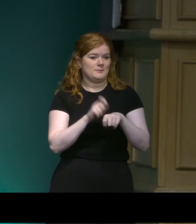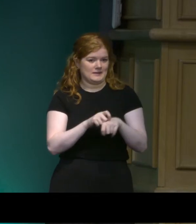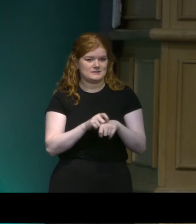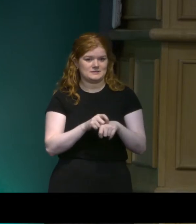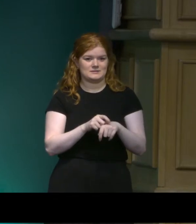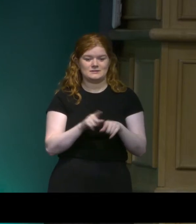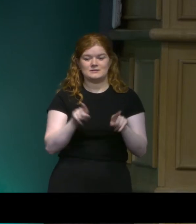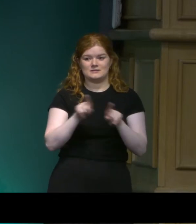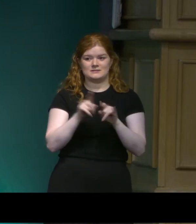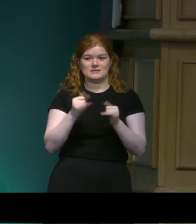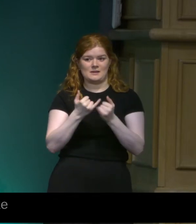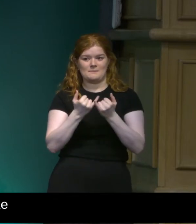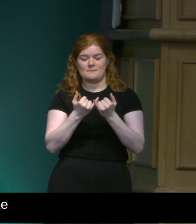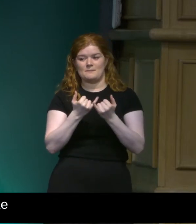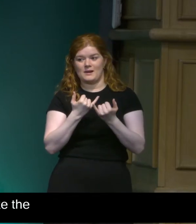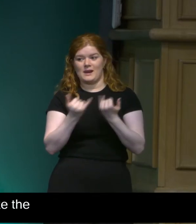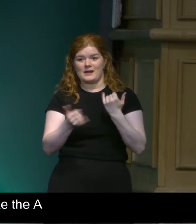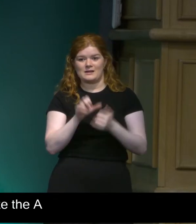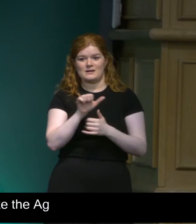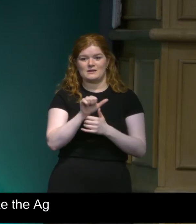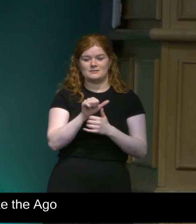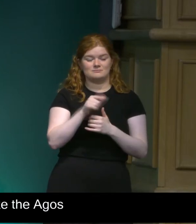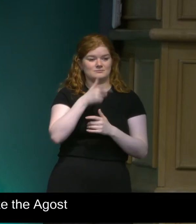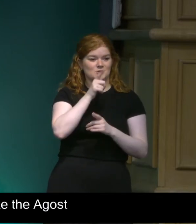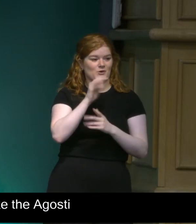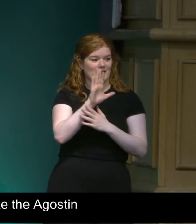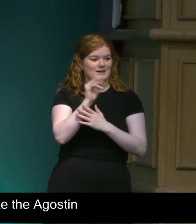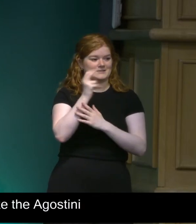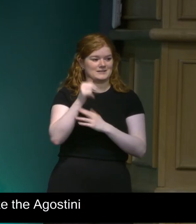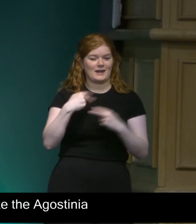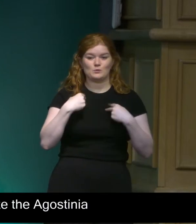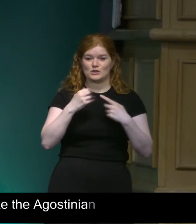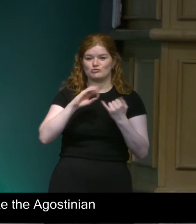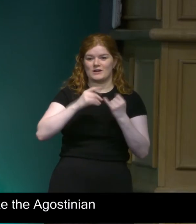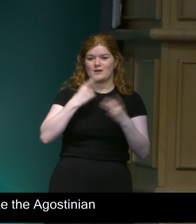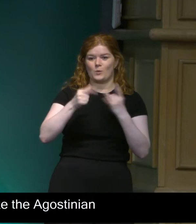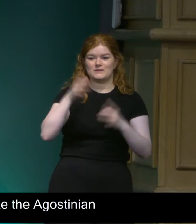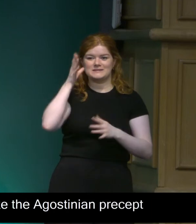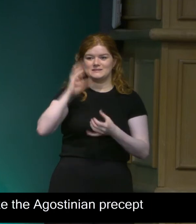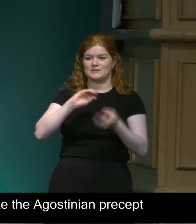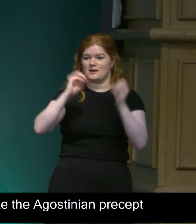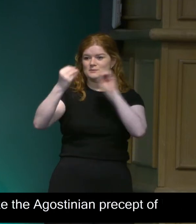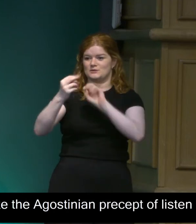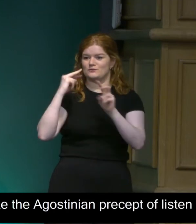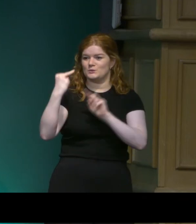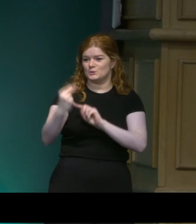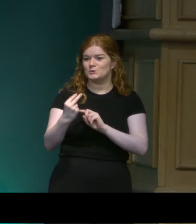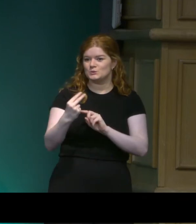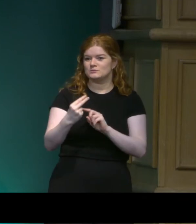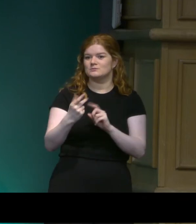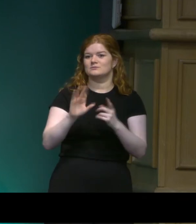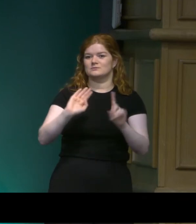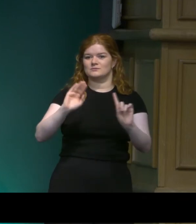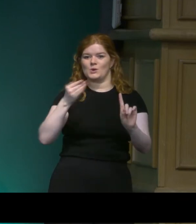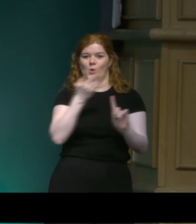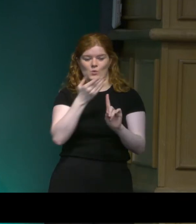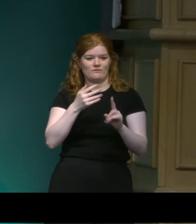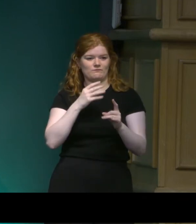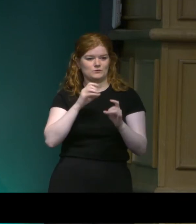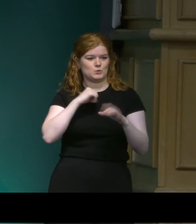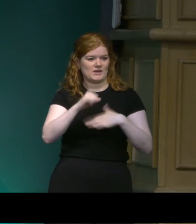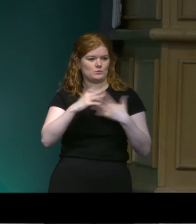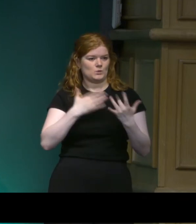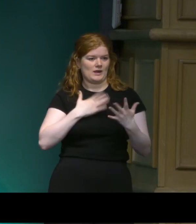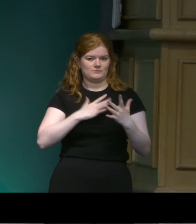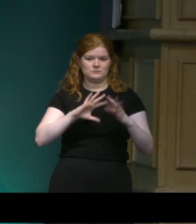augustinian precept of Audi alteran partum listen to the other side and the goal is to the the success of